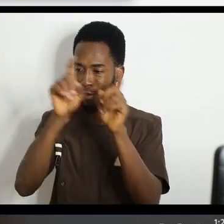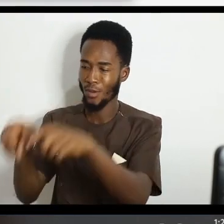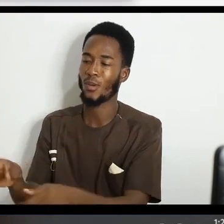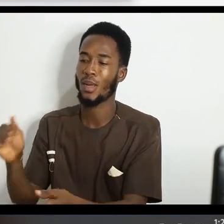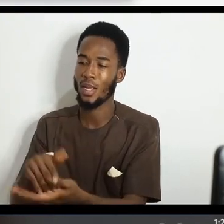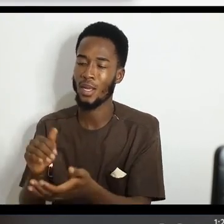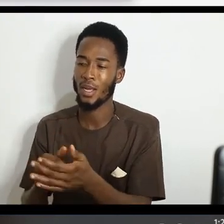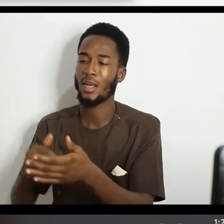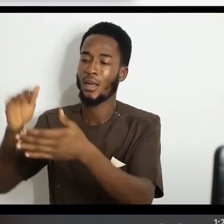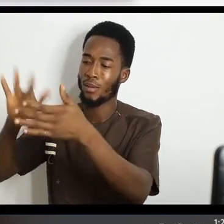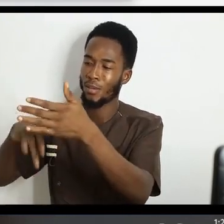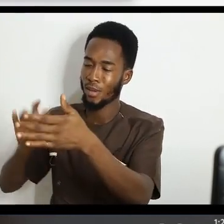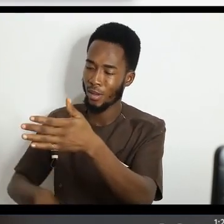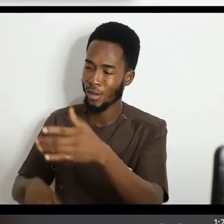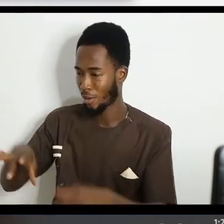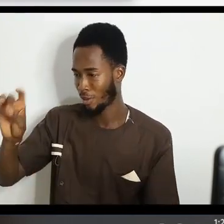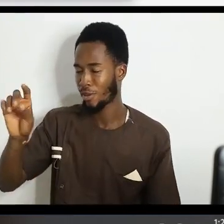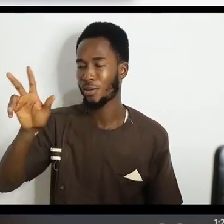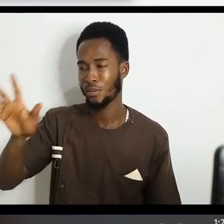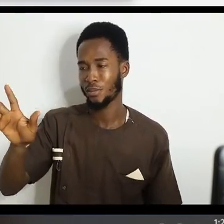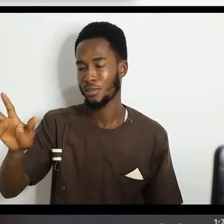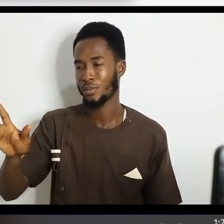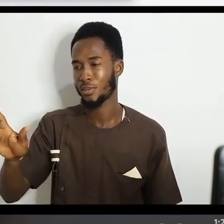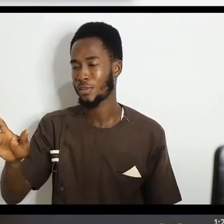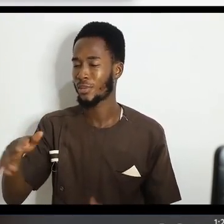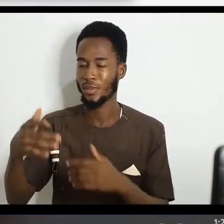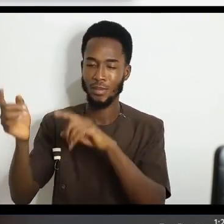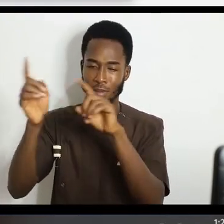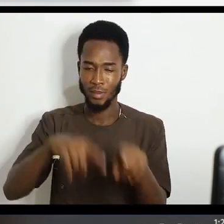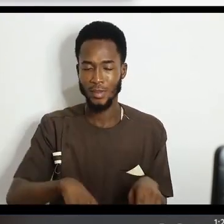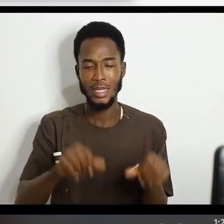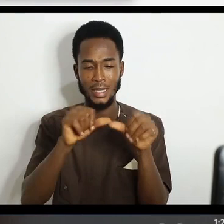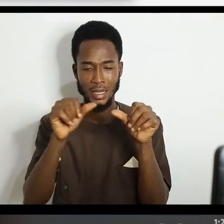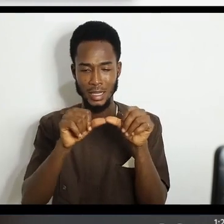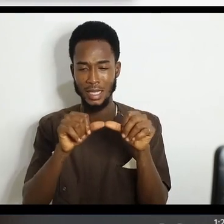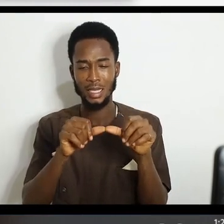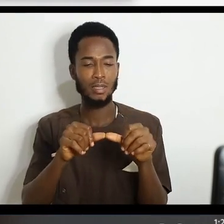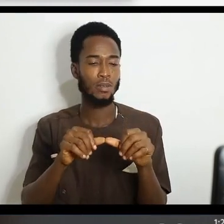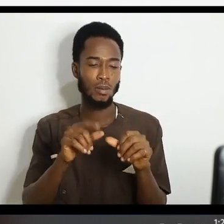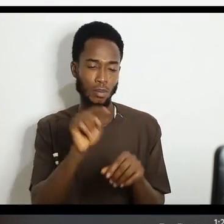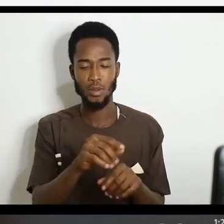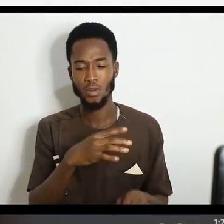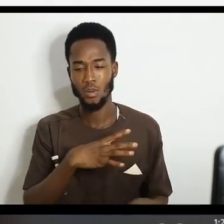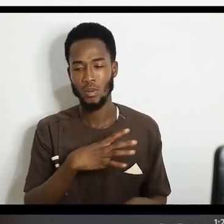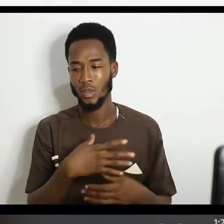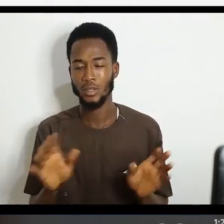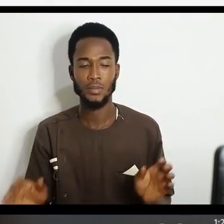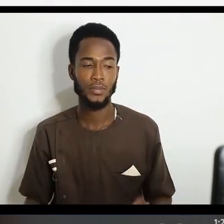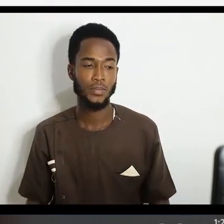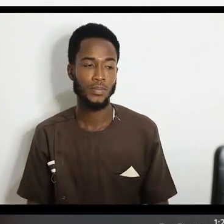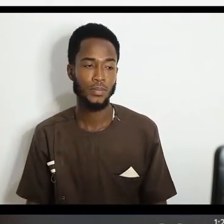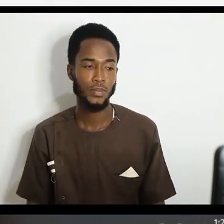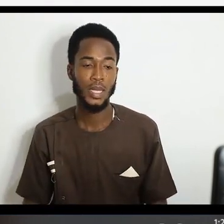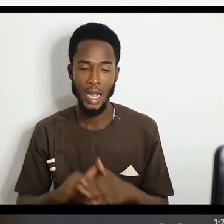again, you scroll the style down, you select 3, go here, select the size you want, and you hit